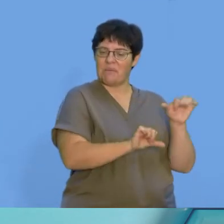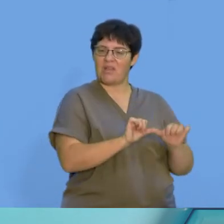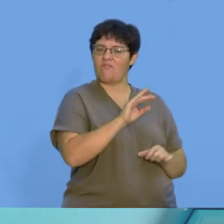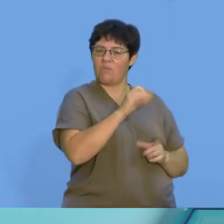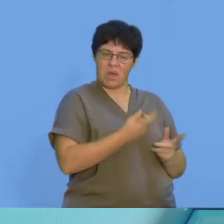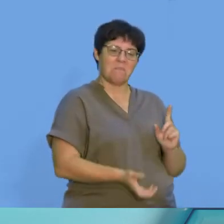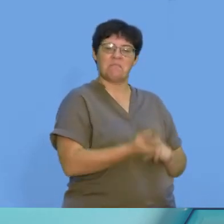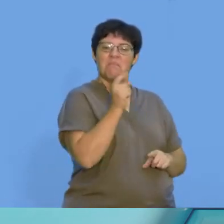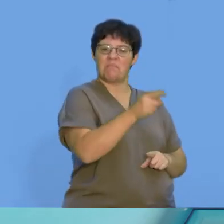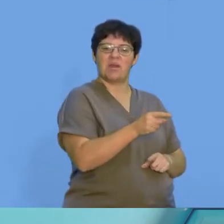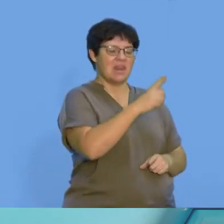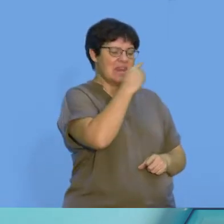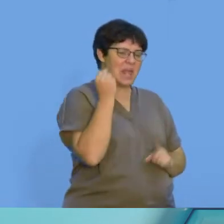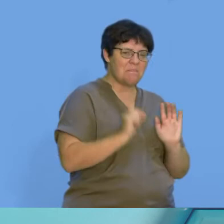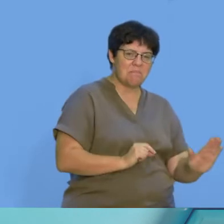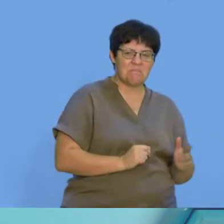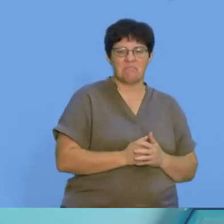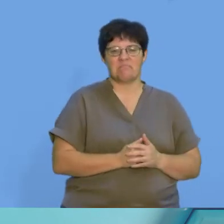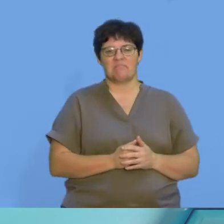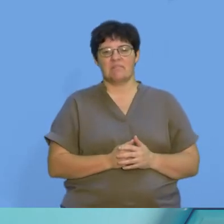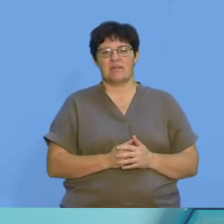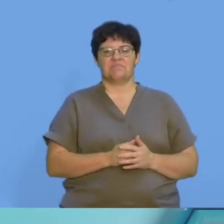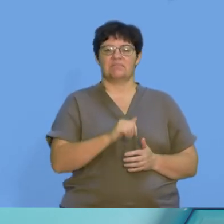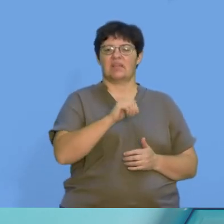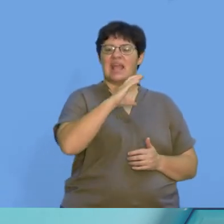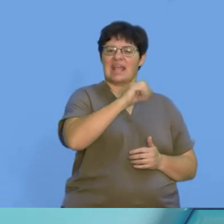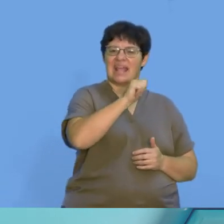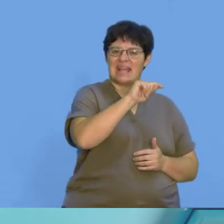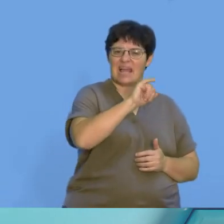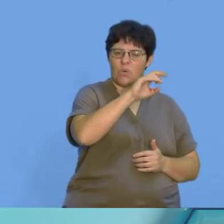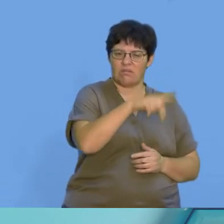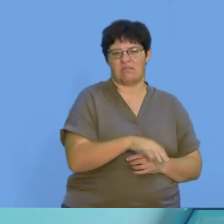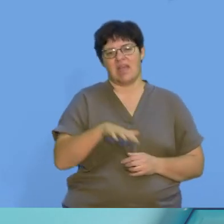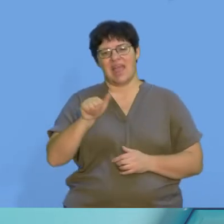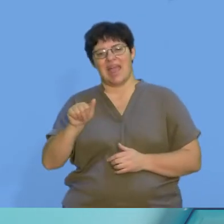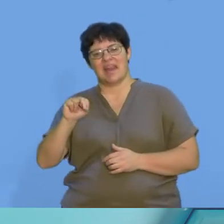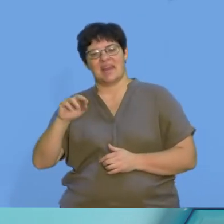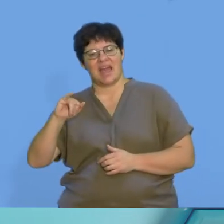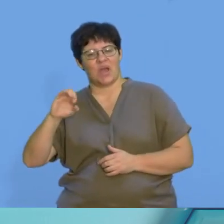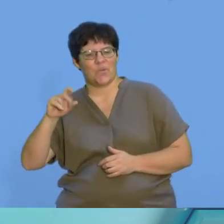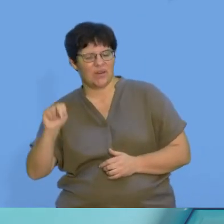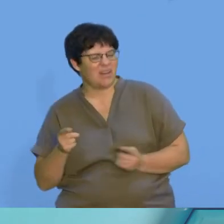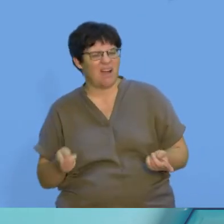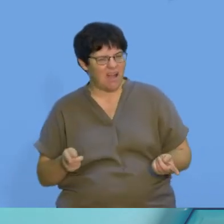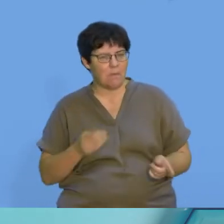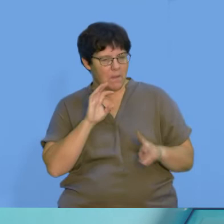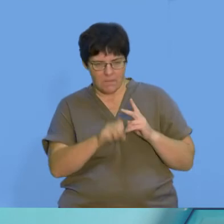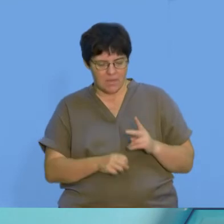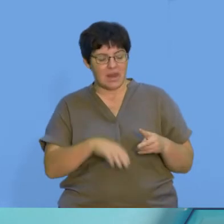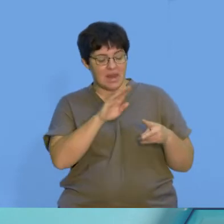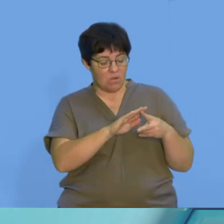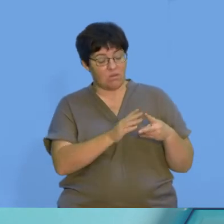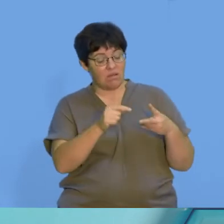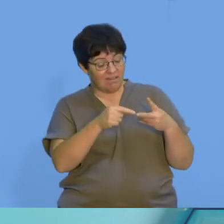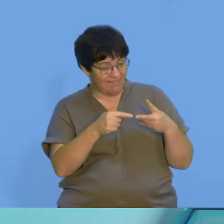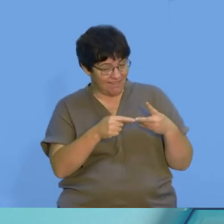given substance, given the name, given the cations and the anions. Now we are able to try, and put together those